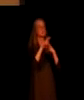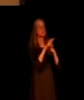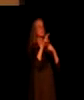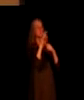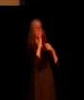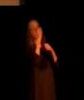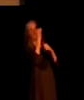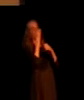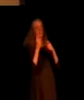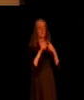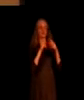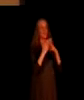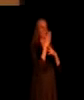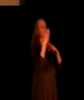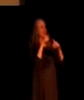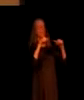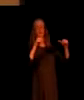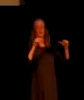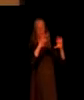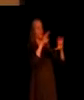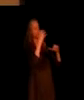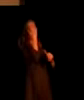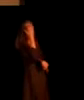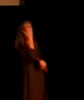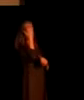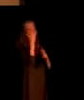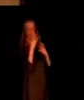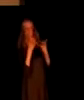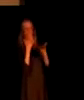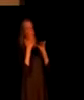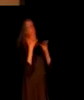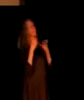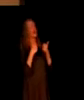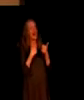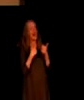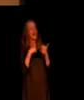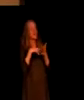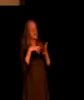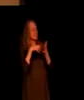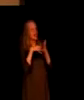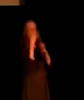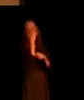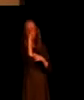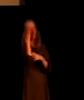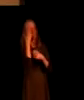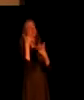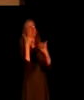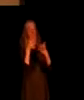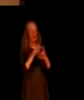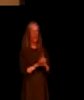through spectral gratings, and I'm just going, I'm a forester, come on.